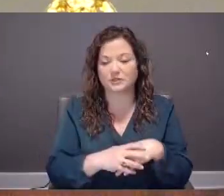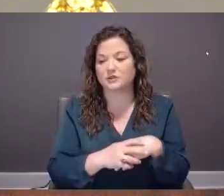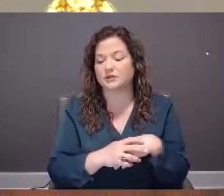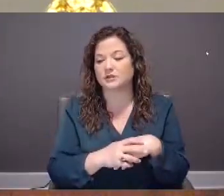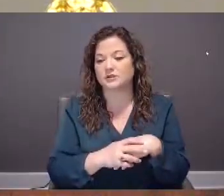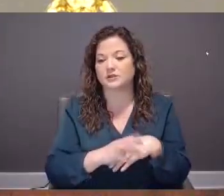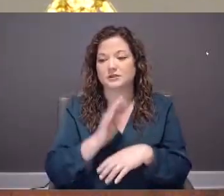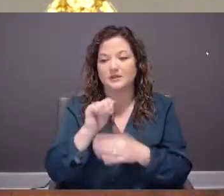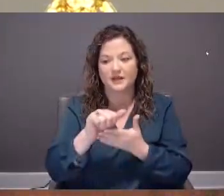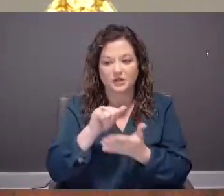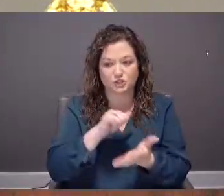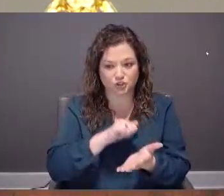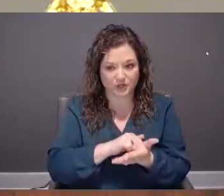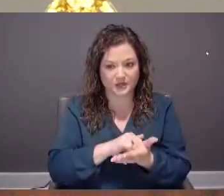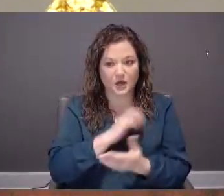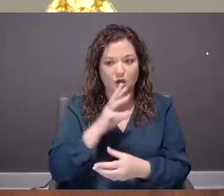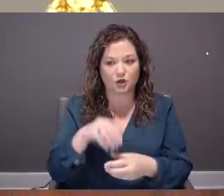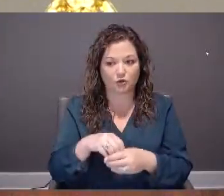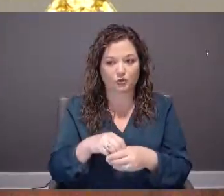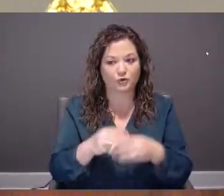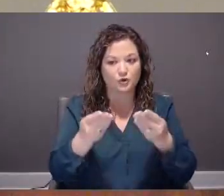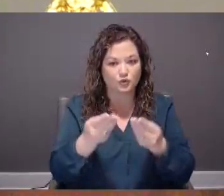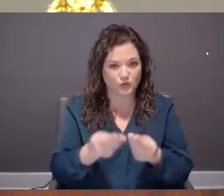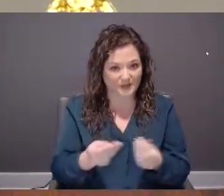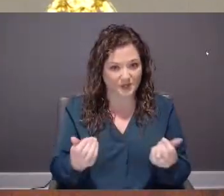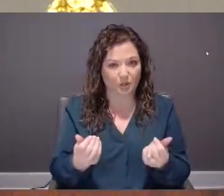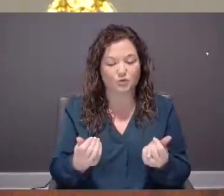includes resolutions